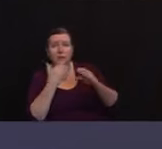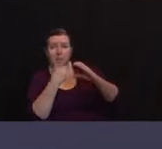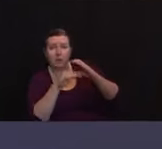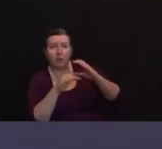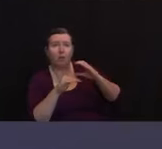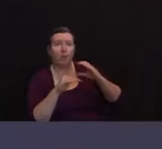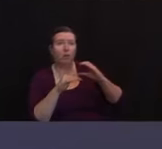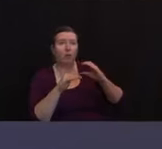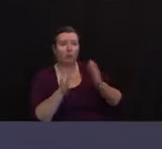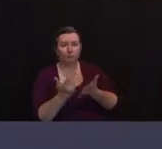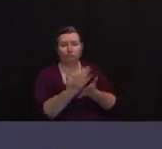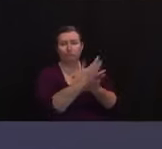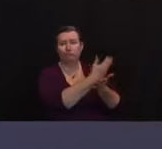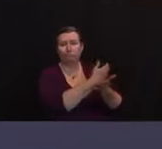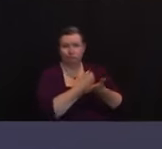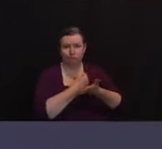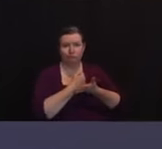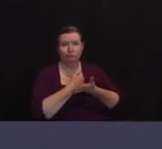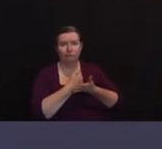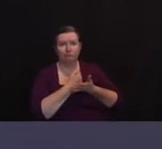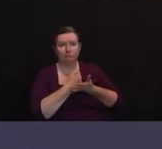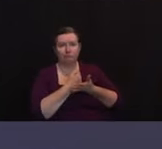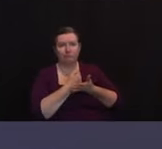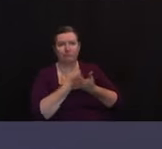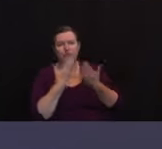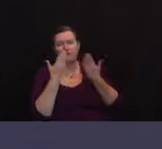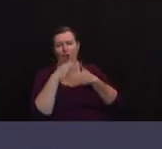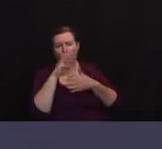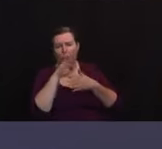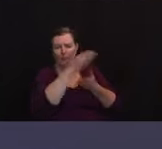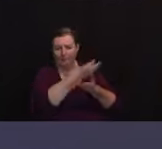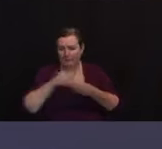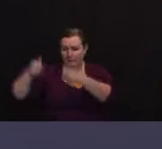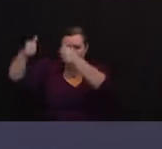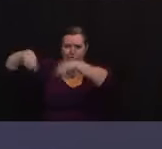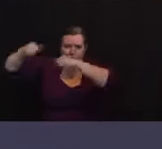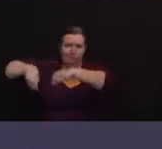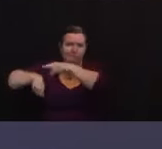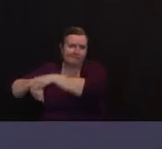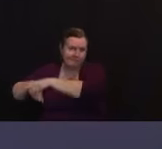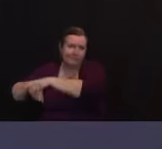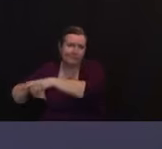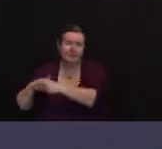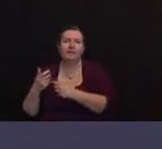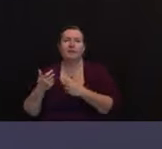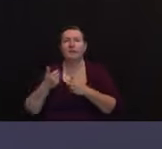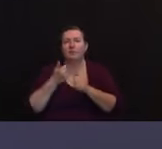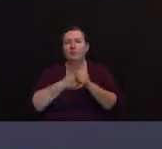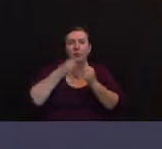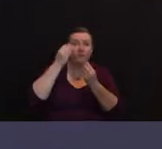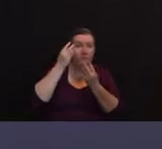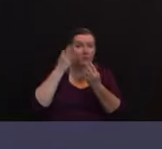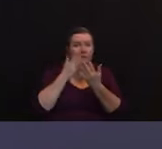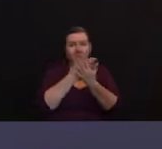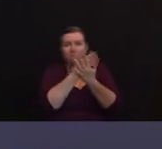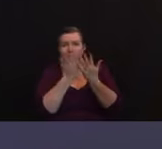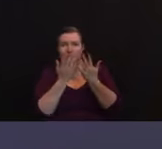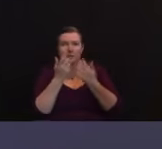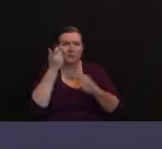that they used, and they stuffed every credential they could find into certain accounts, in this case the pension